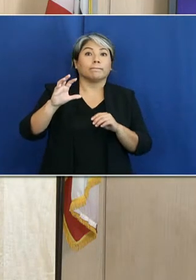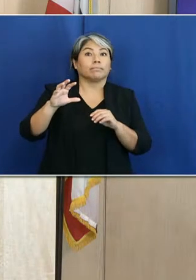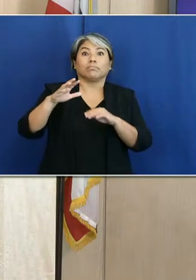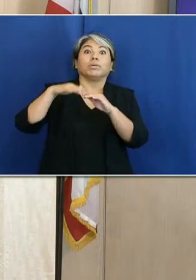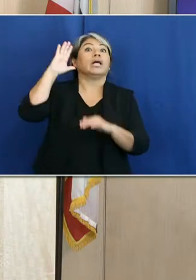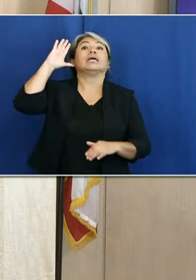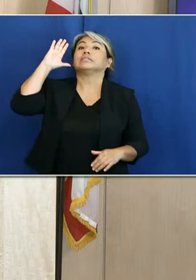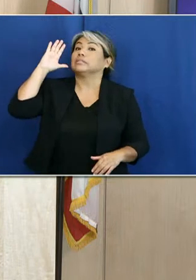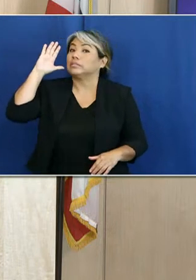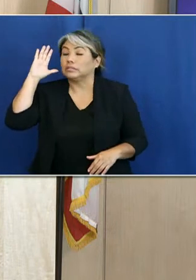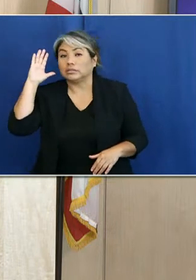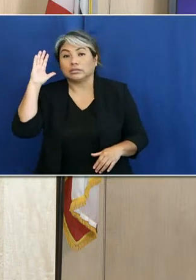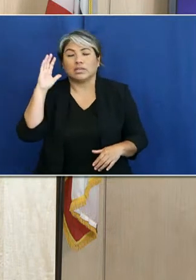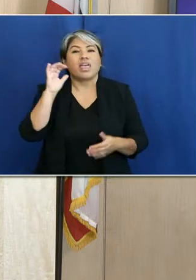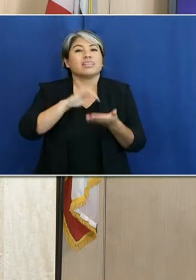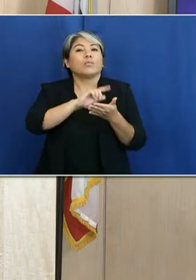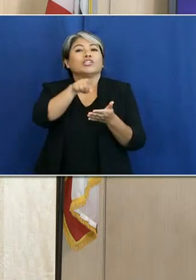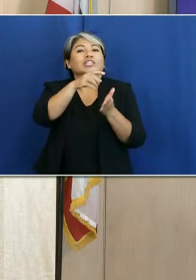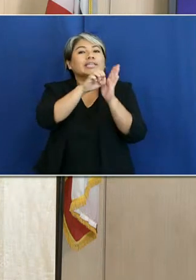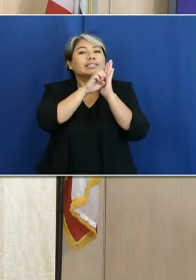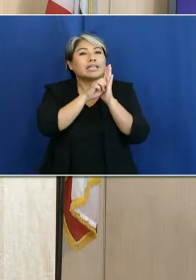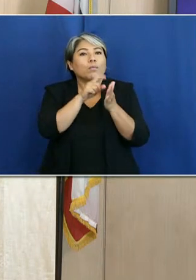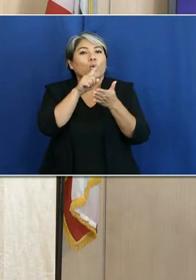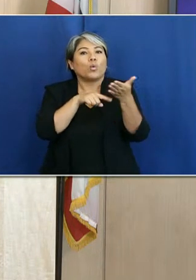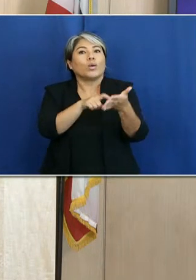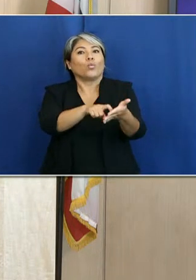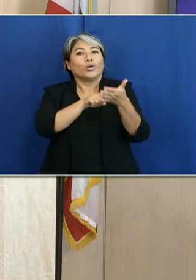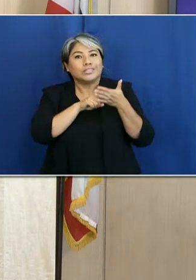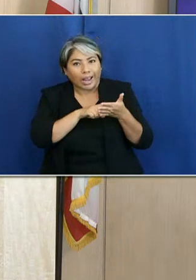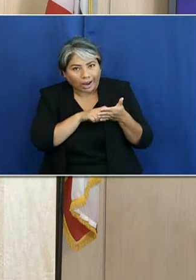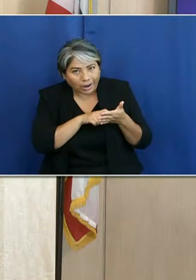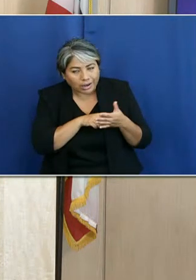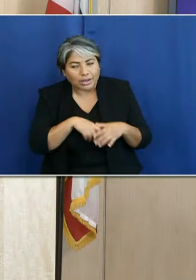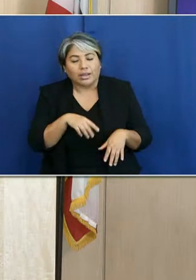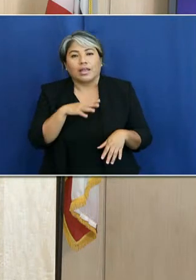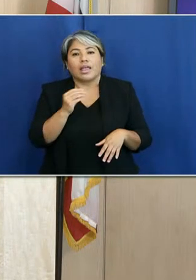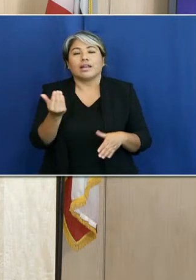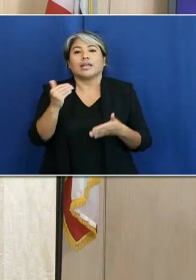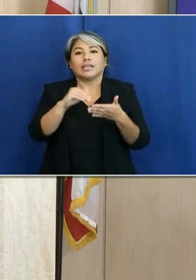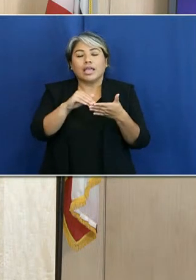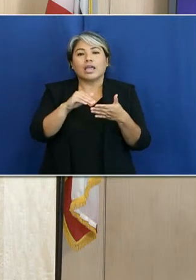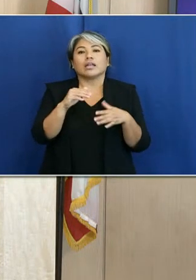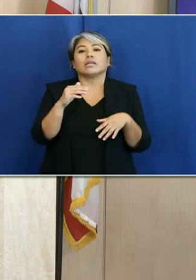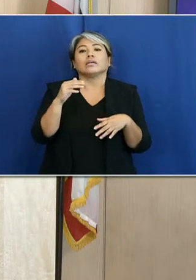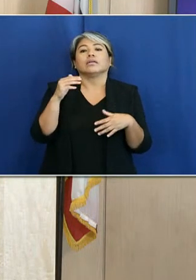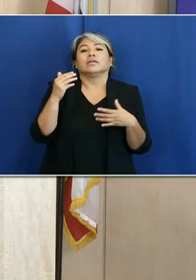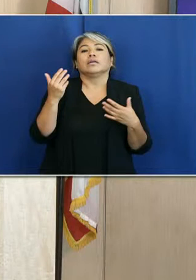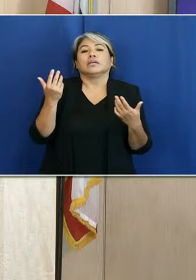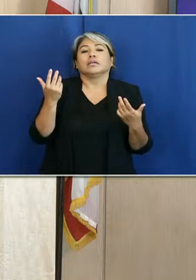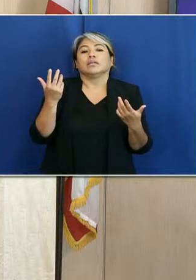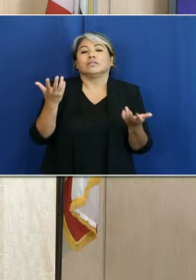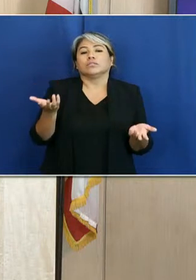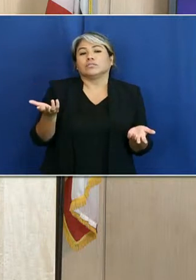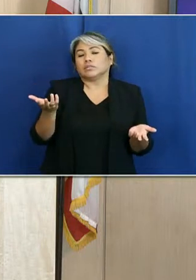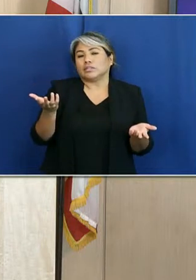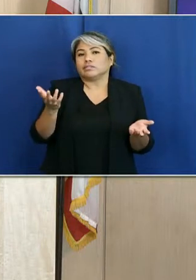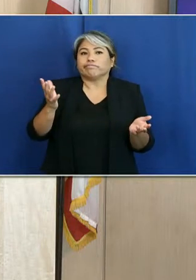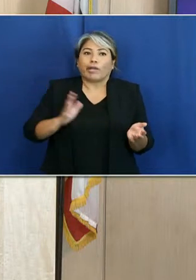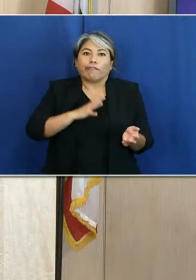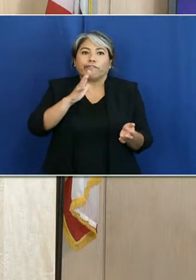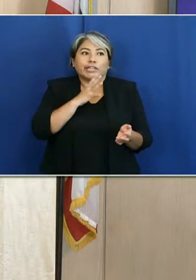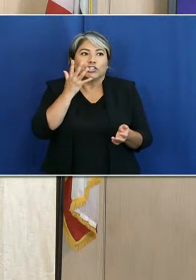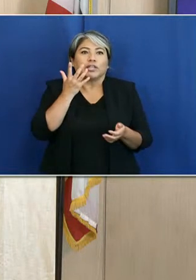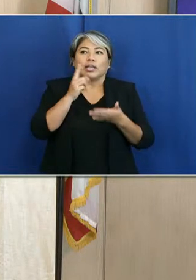was merely an example of what it would take. And again, since officially